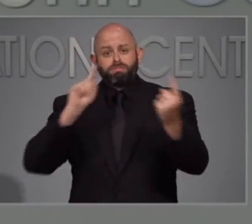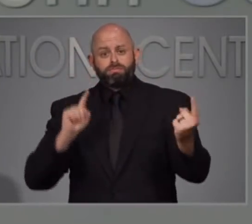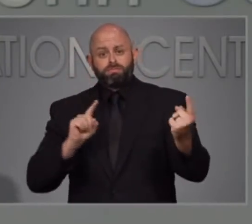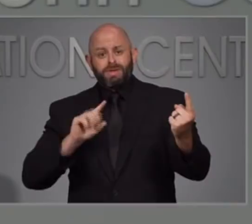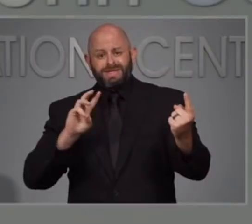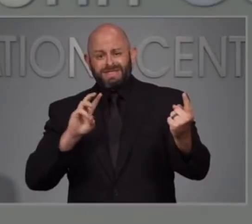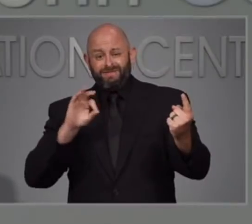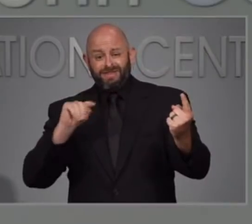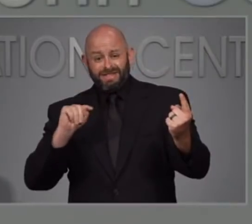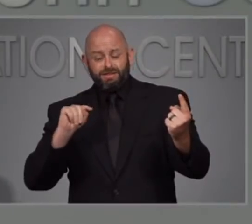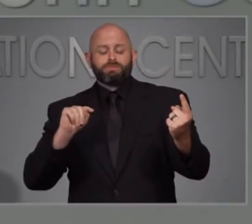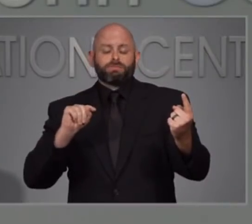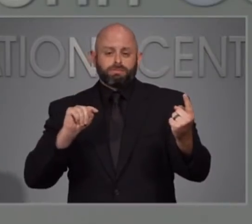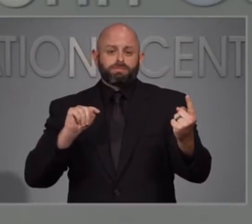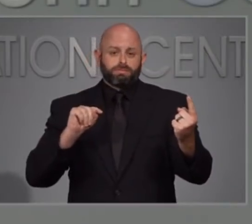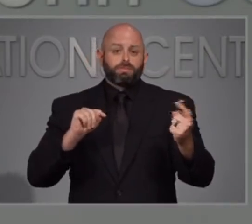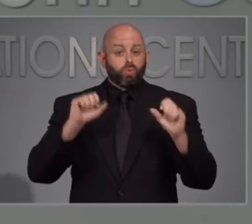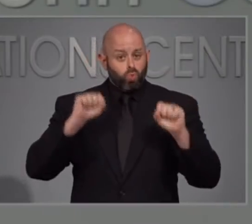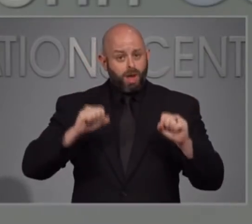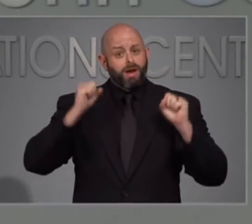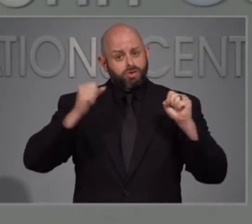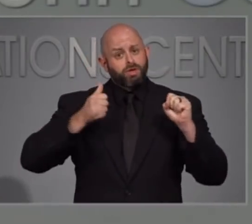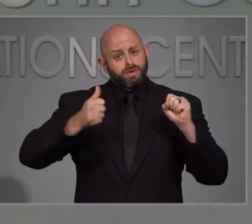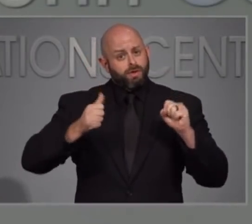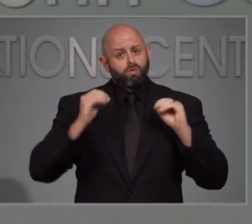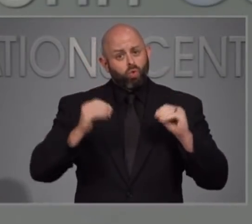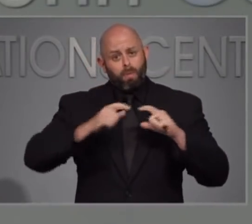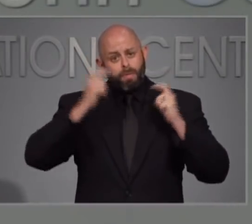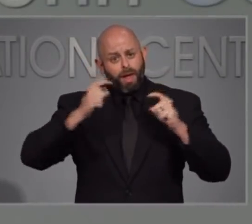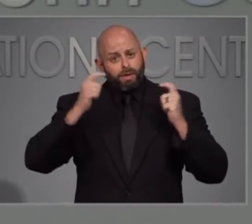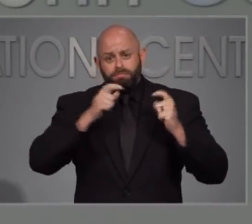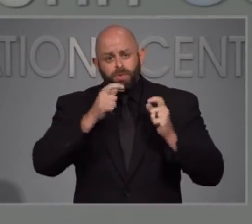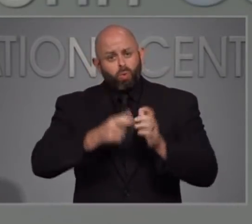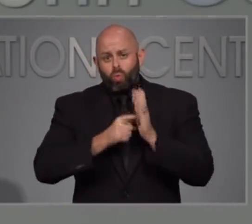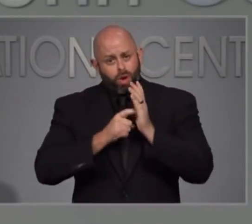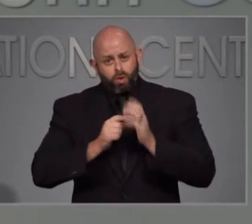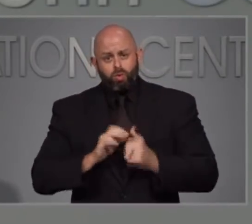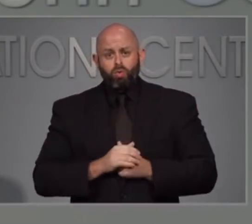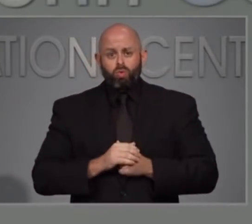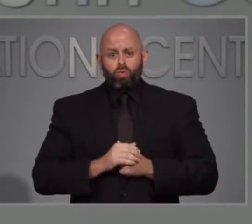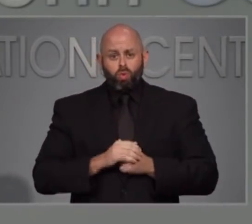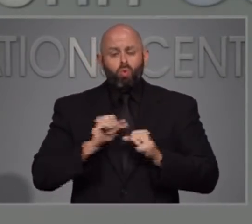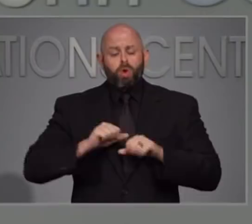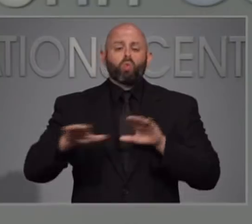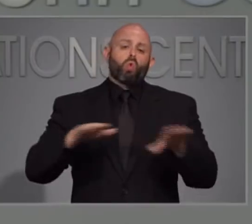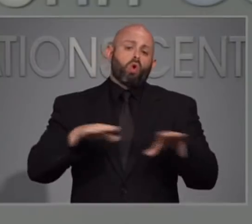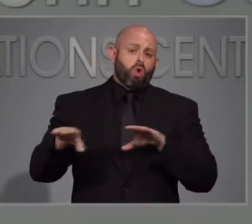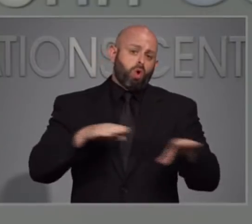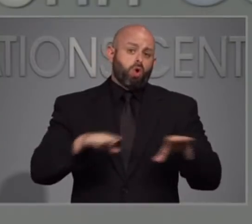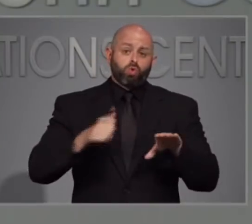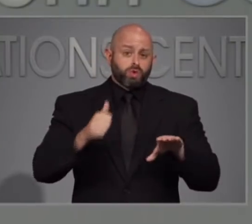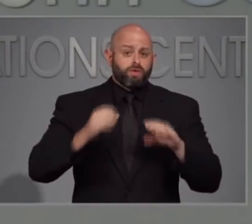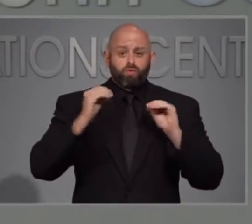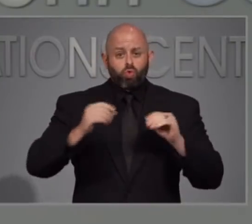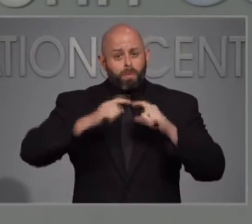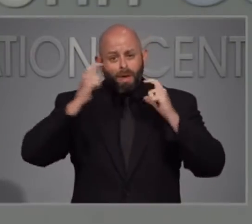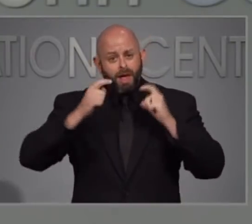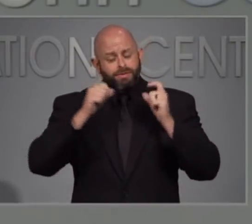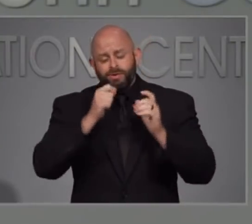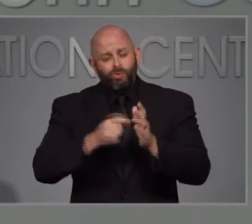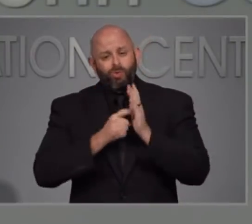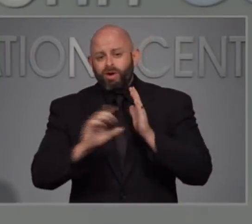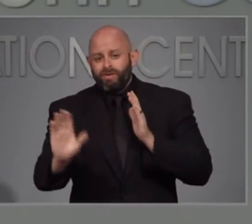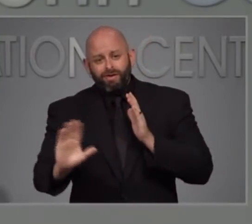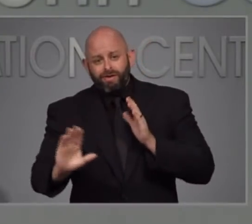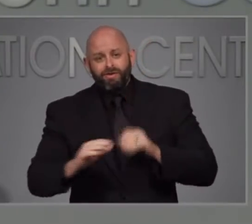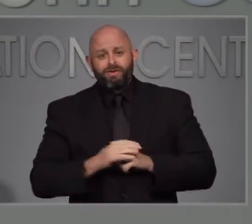people. You can go outside and exercise and walk as long as you're not within 6 feet of other people without